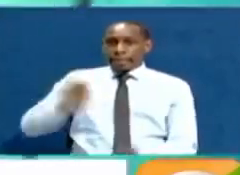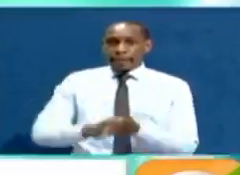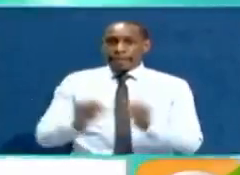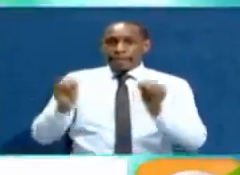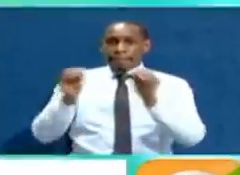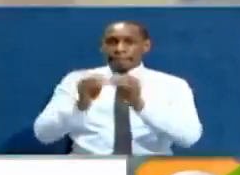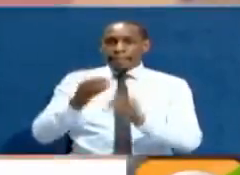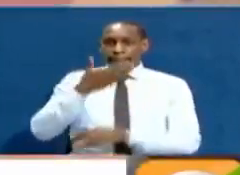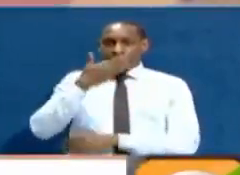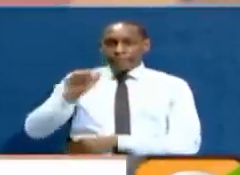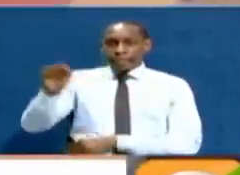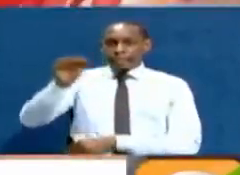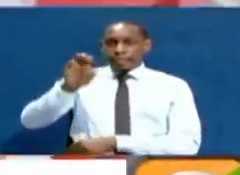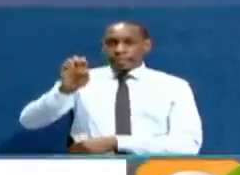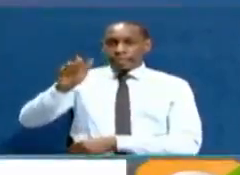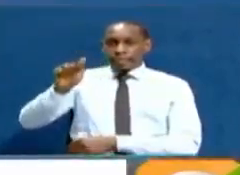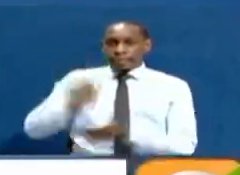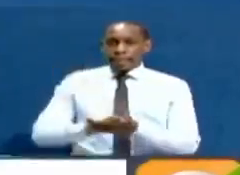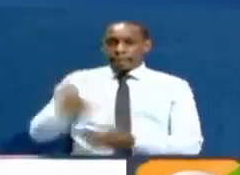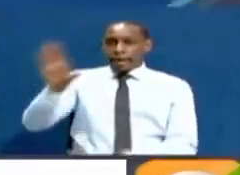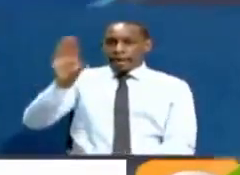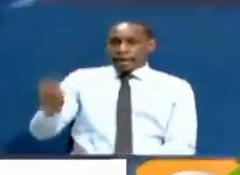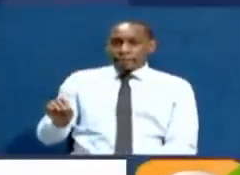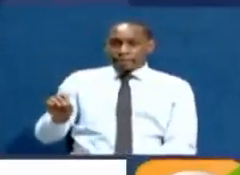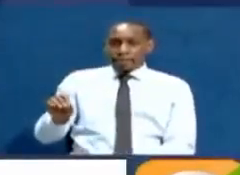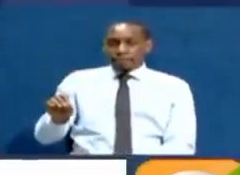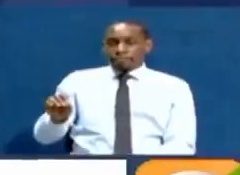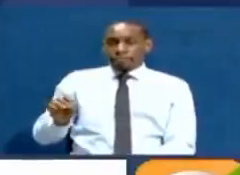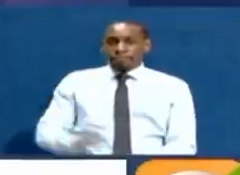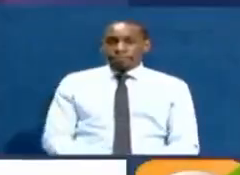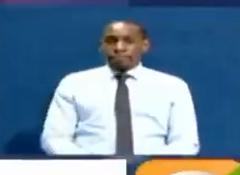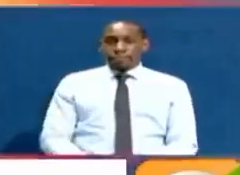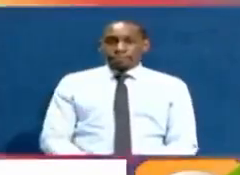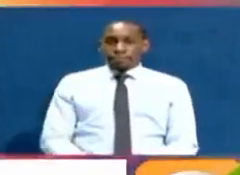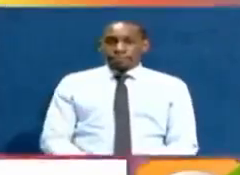Africa. Kid.